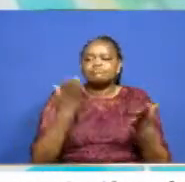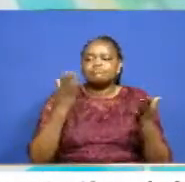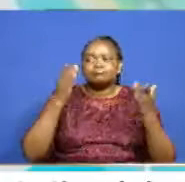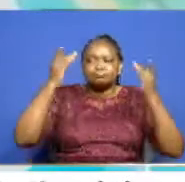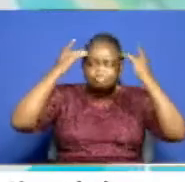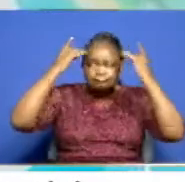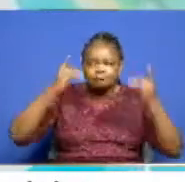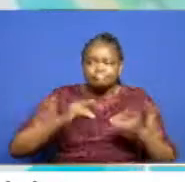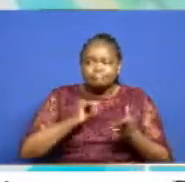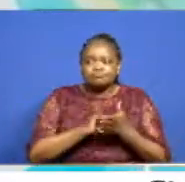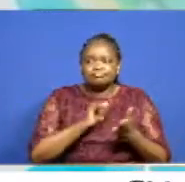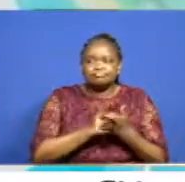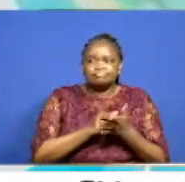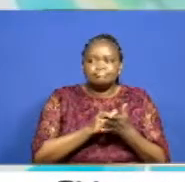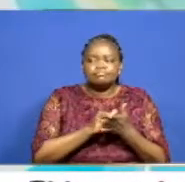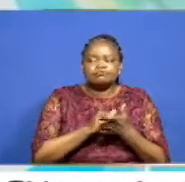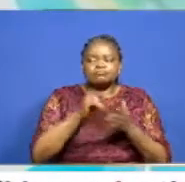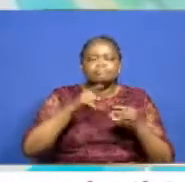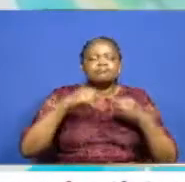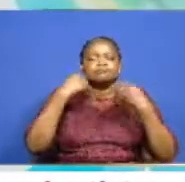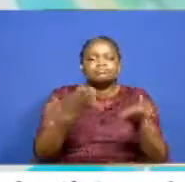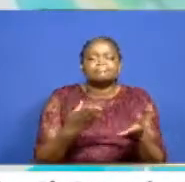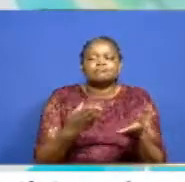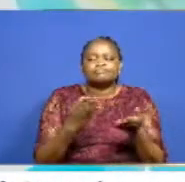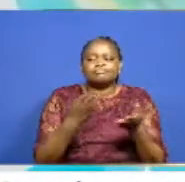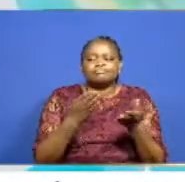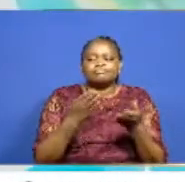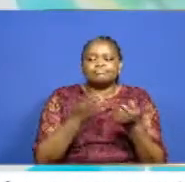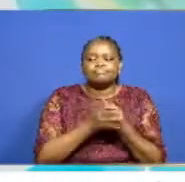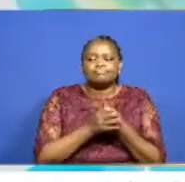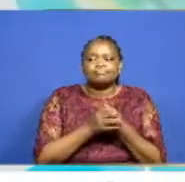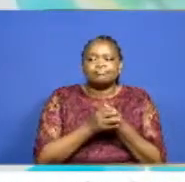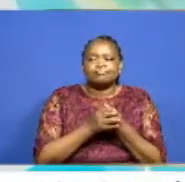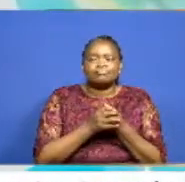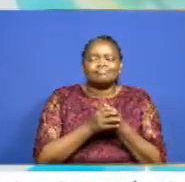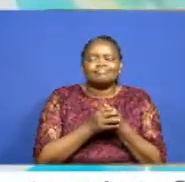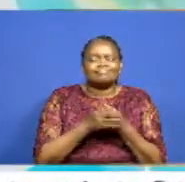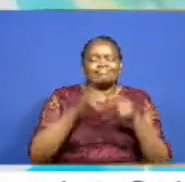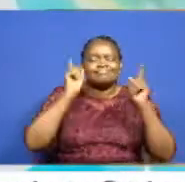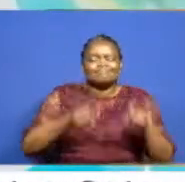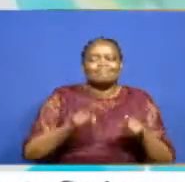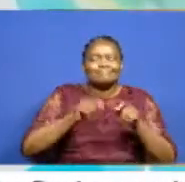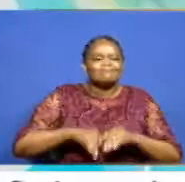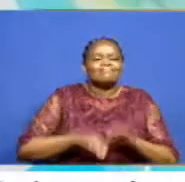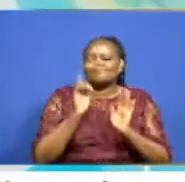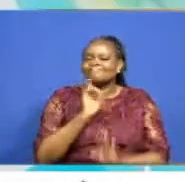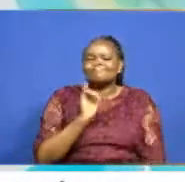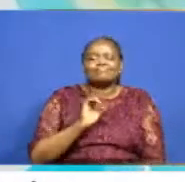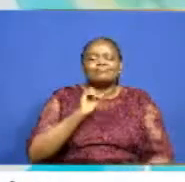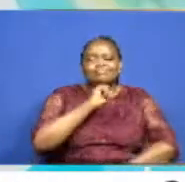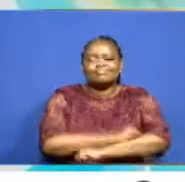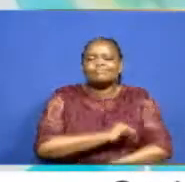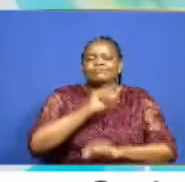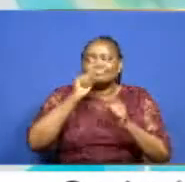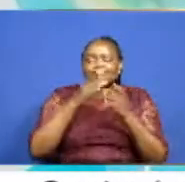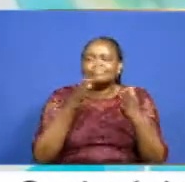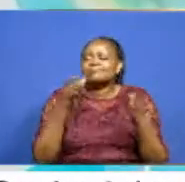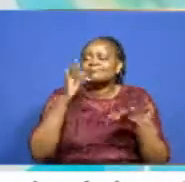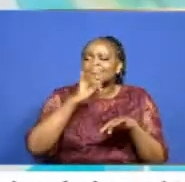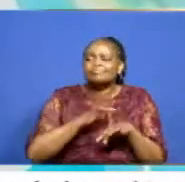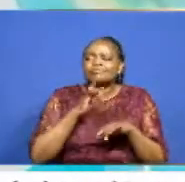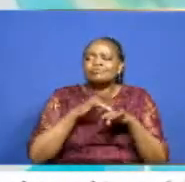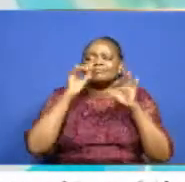decision that he had given was not actually cast on stone, that schools can reopen earlier